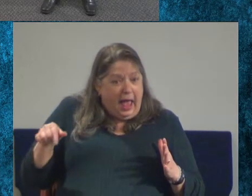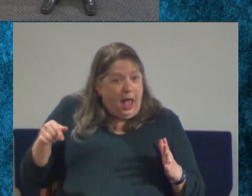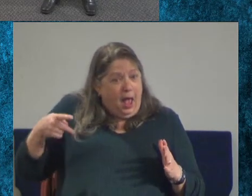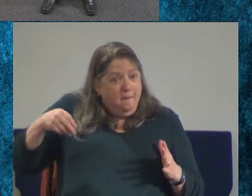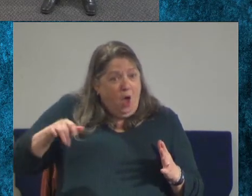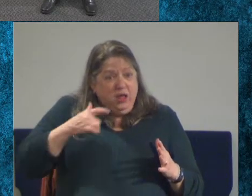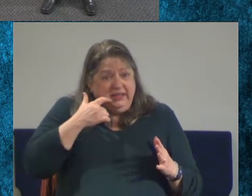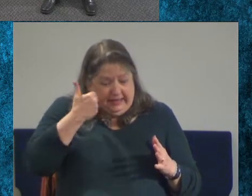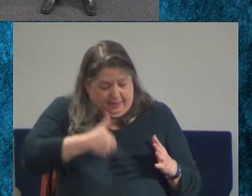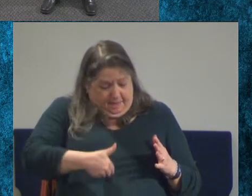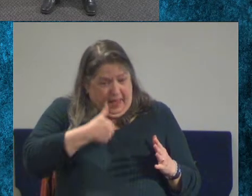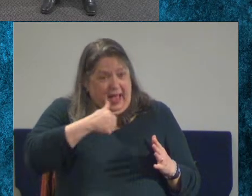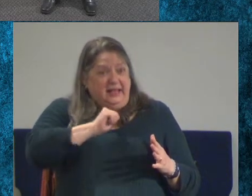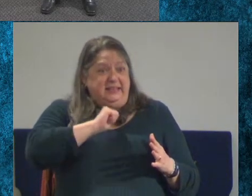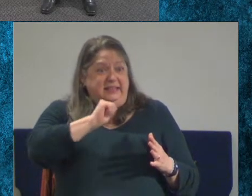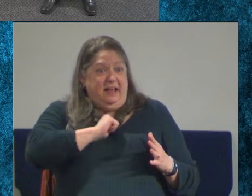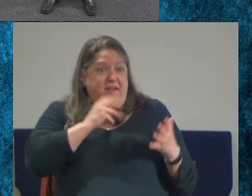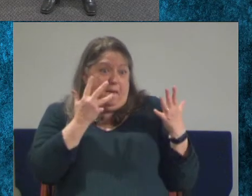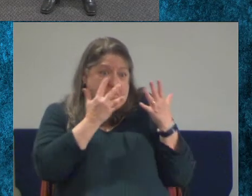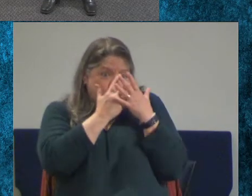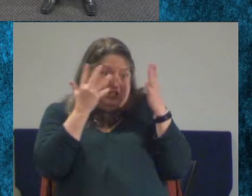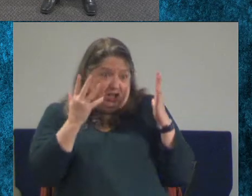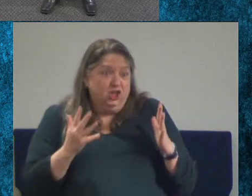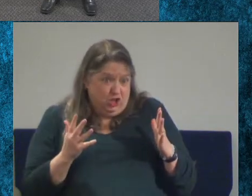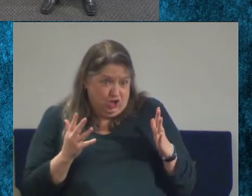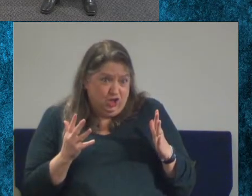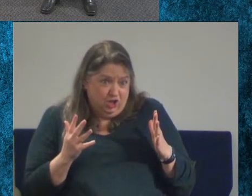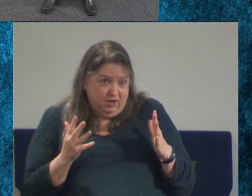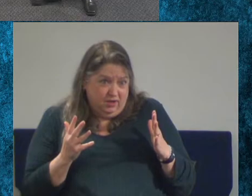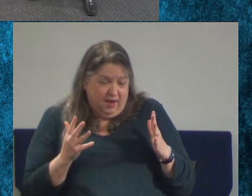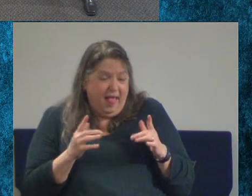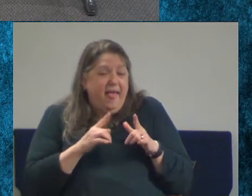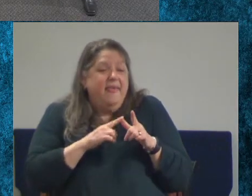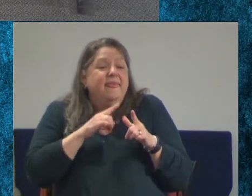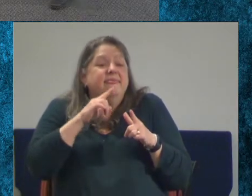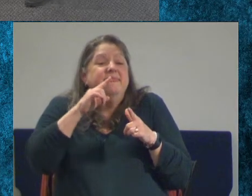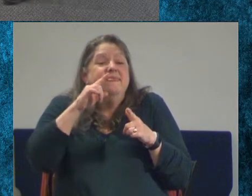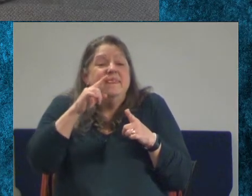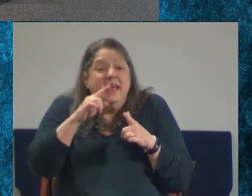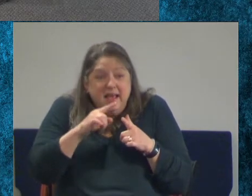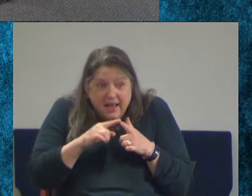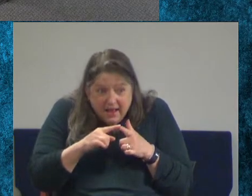prisoner of the Lord Jesus Christ. And then he mentions,